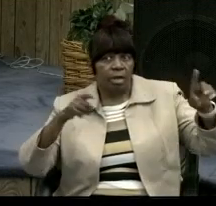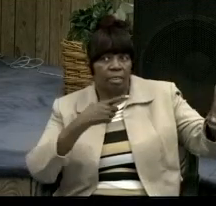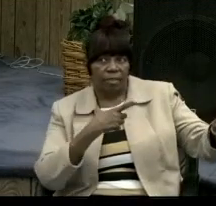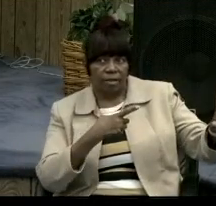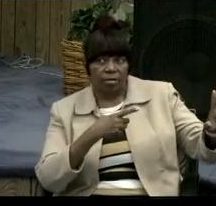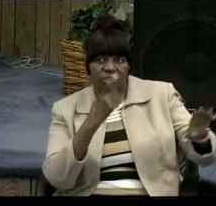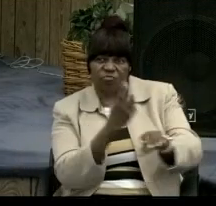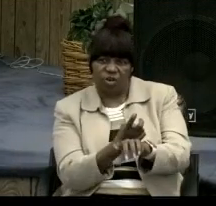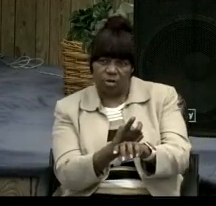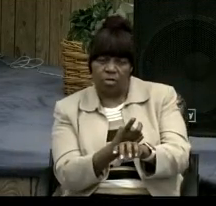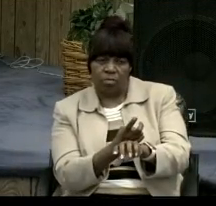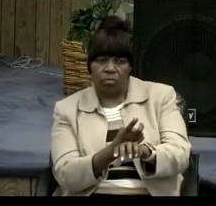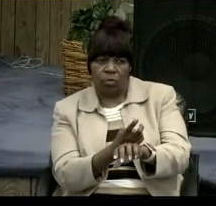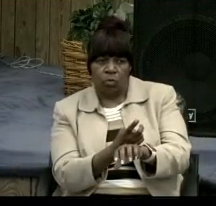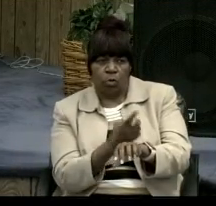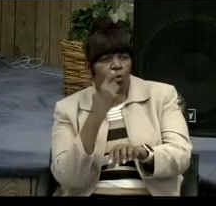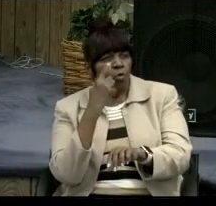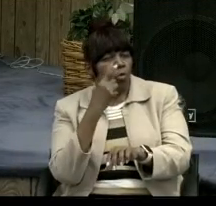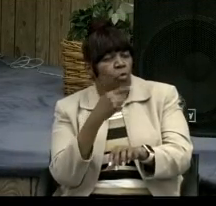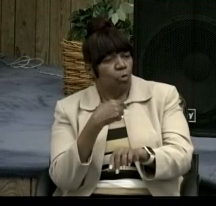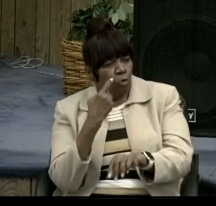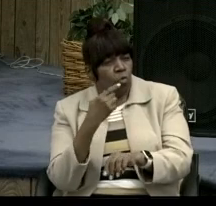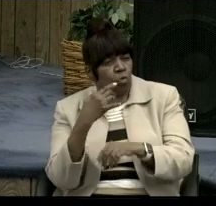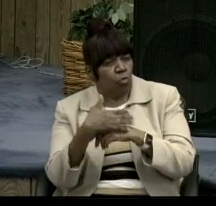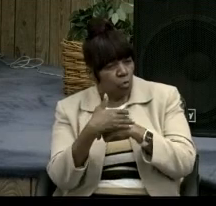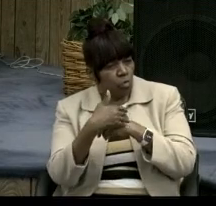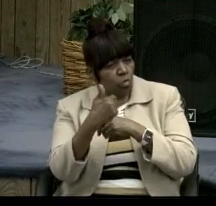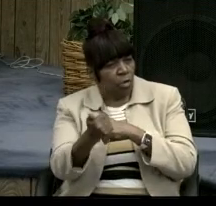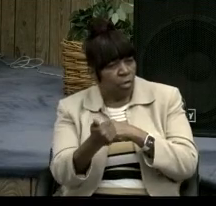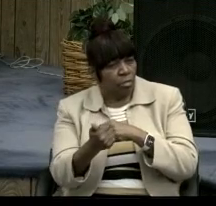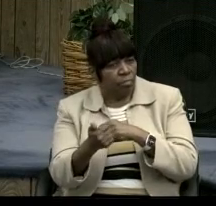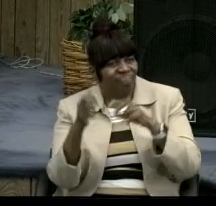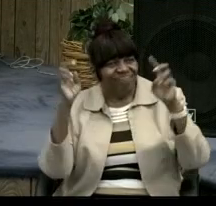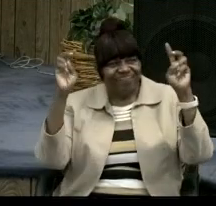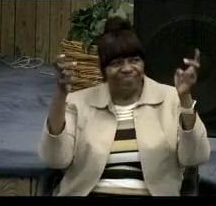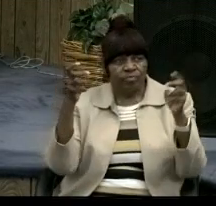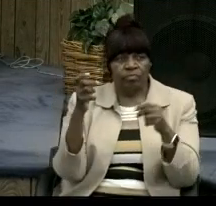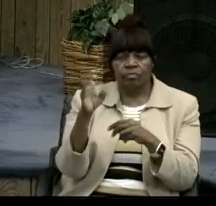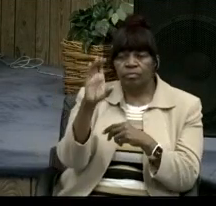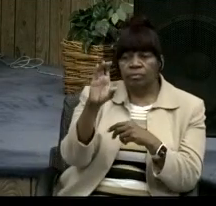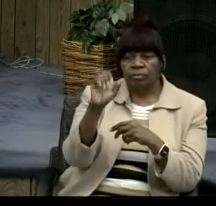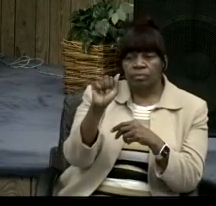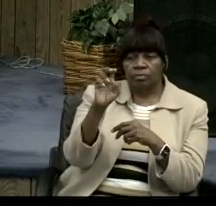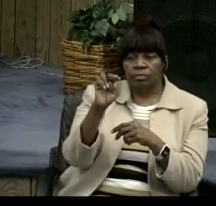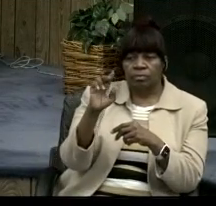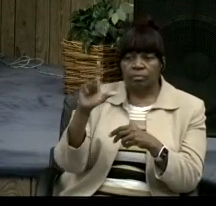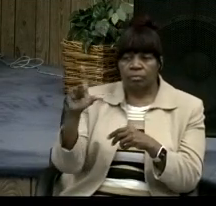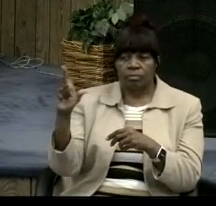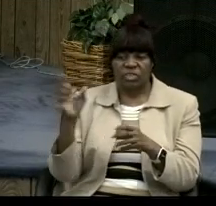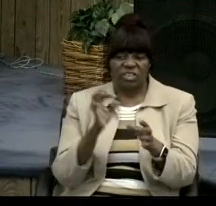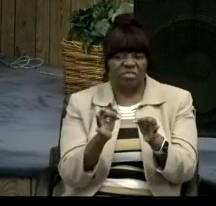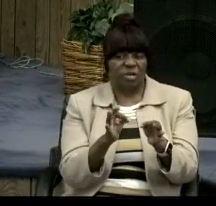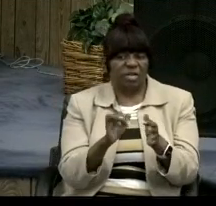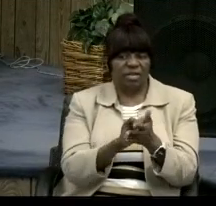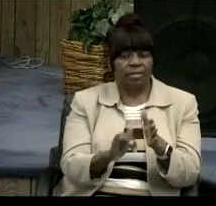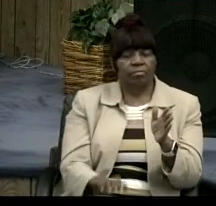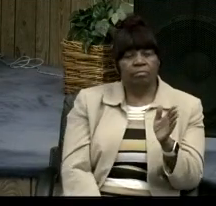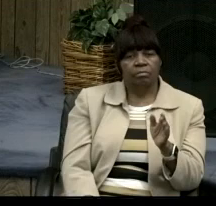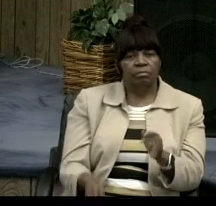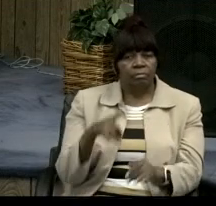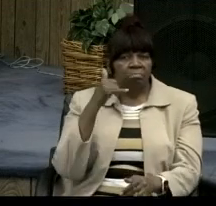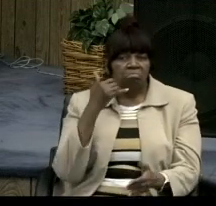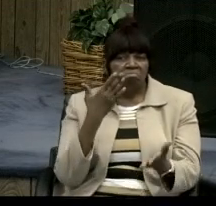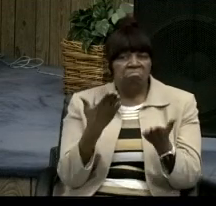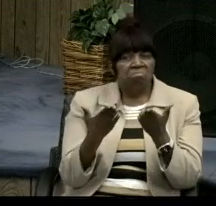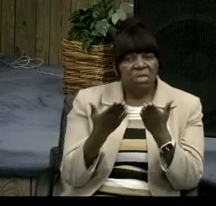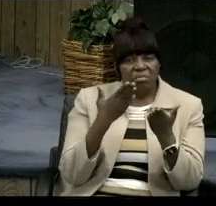text. Whosoever shall call. Now, I want to qualify the word call. Some people call because they're